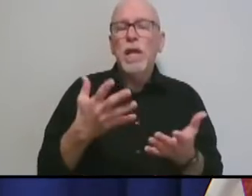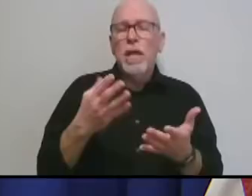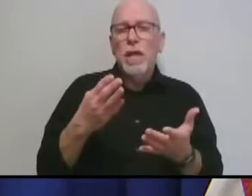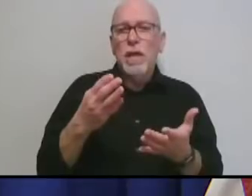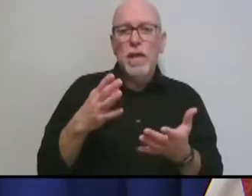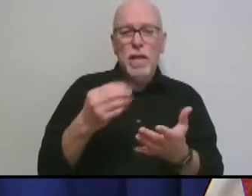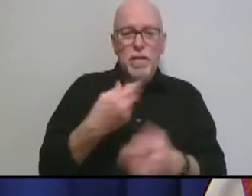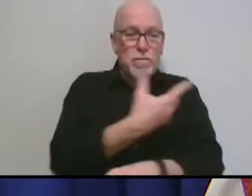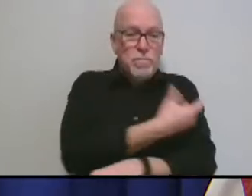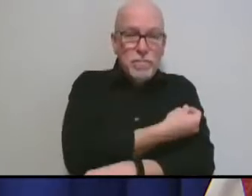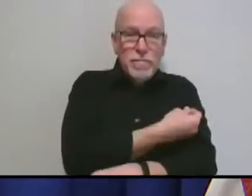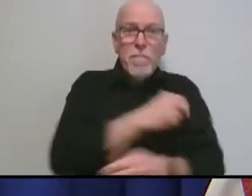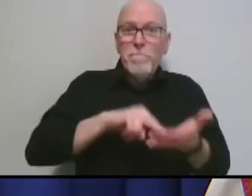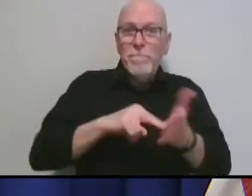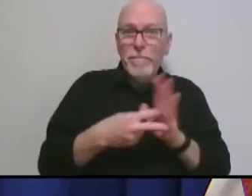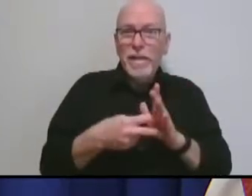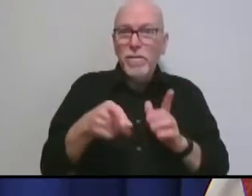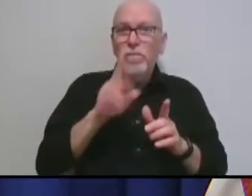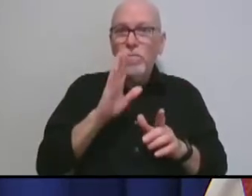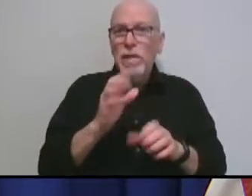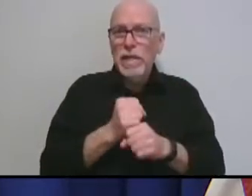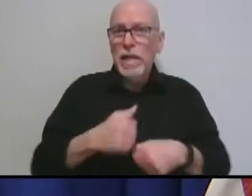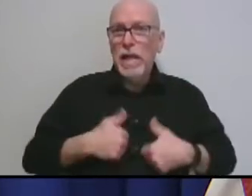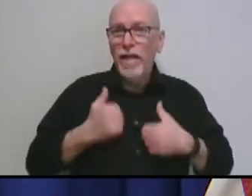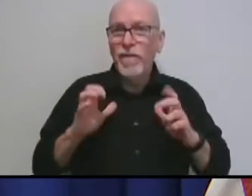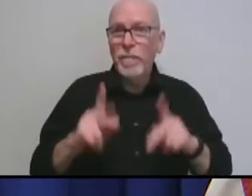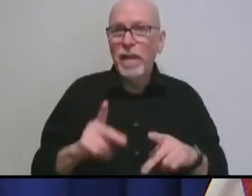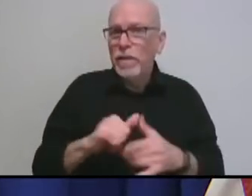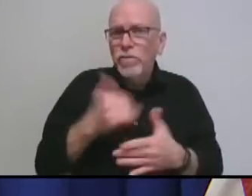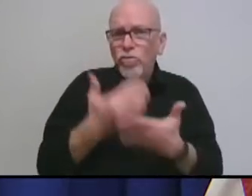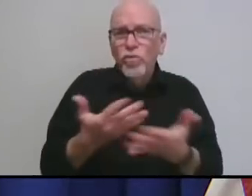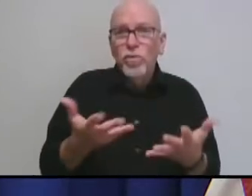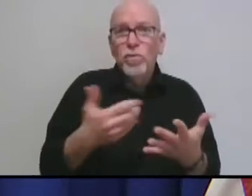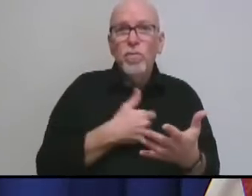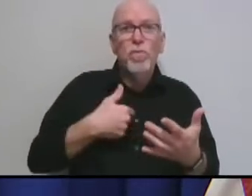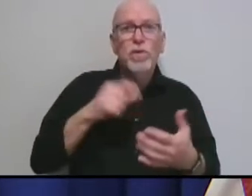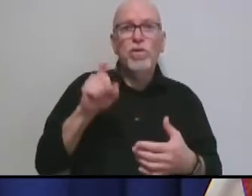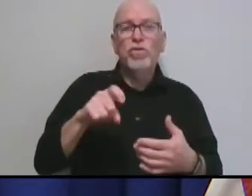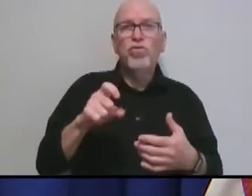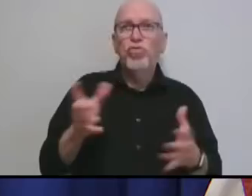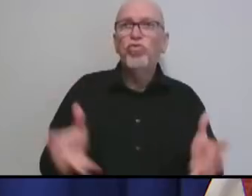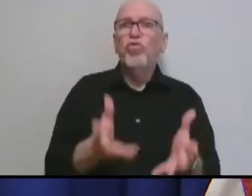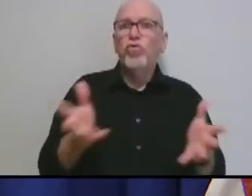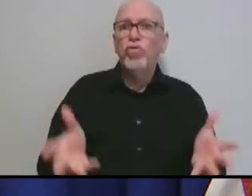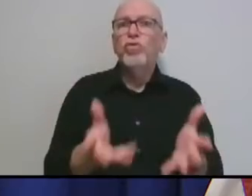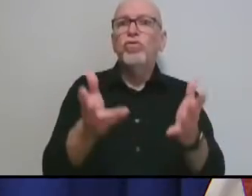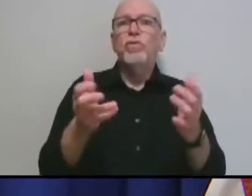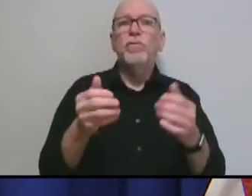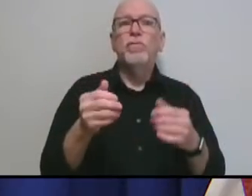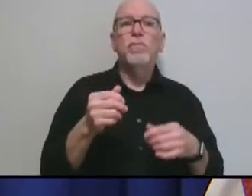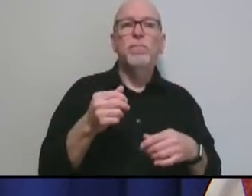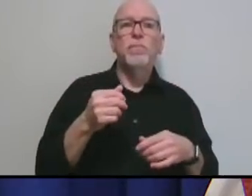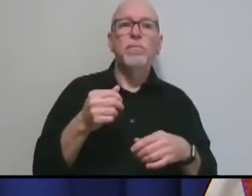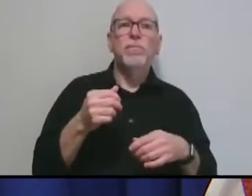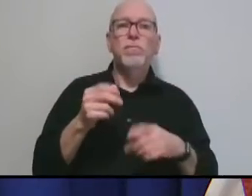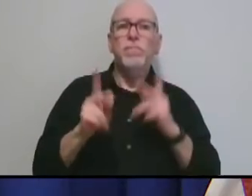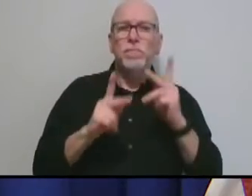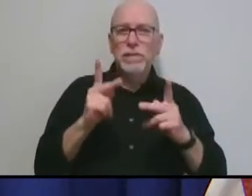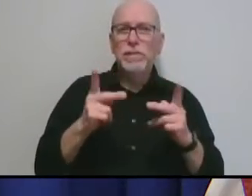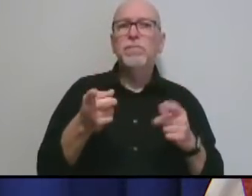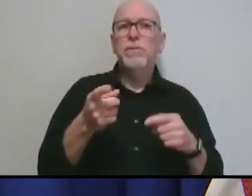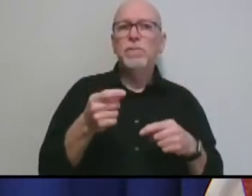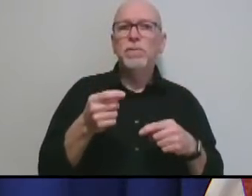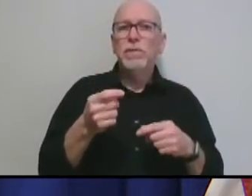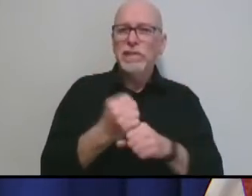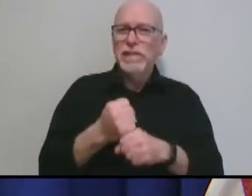to getting your life back. I mean, this is a good thing. We ought to be encouraging folks to